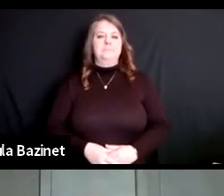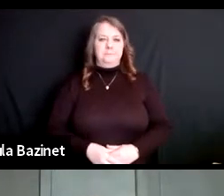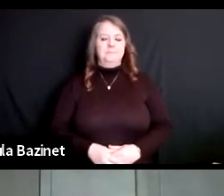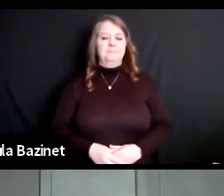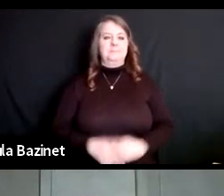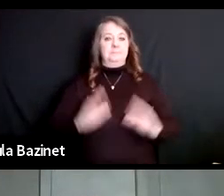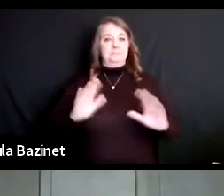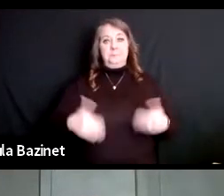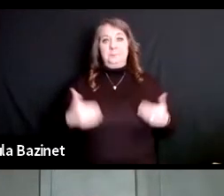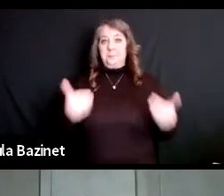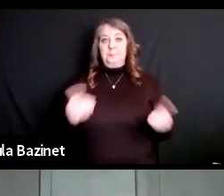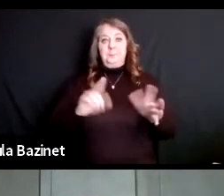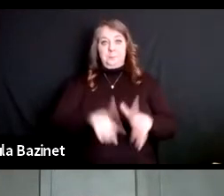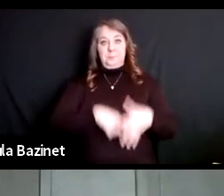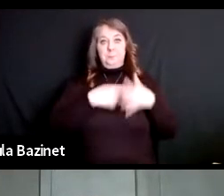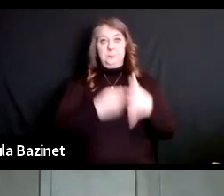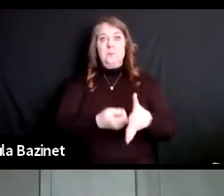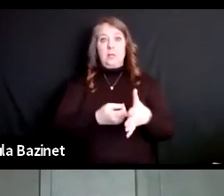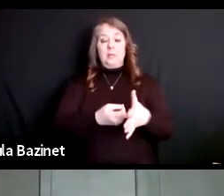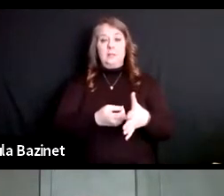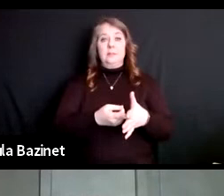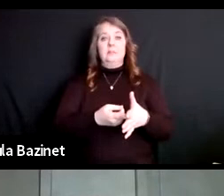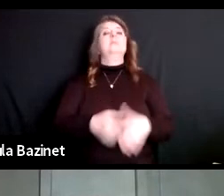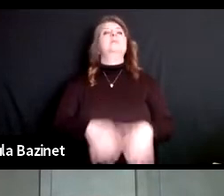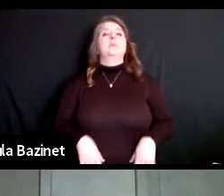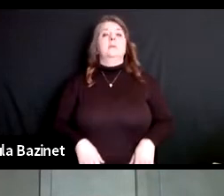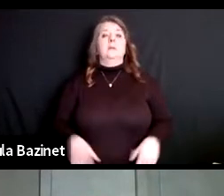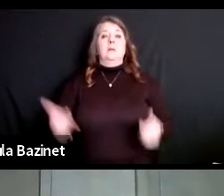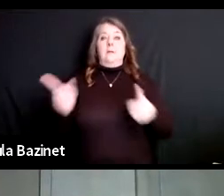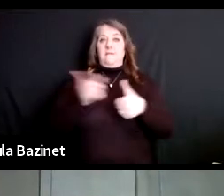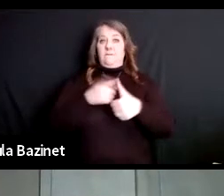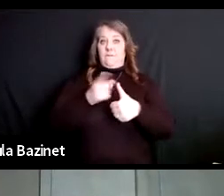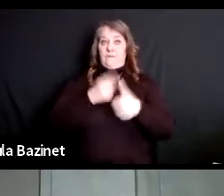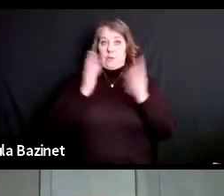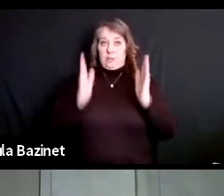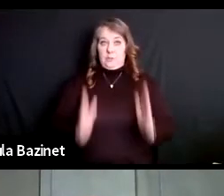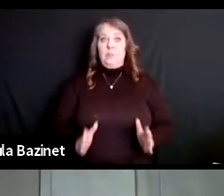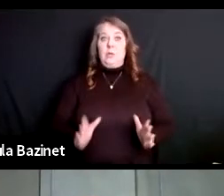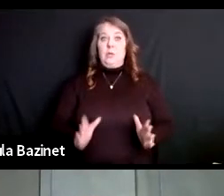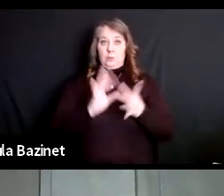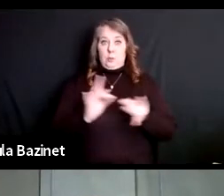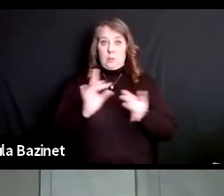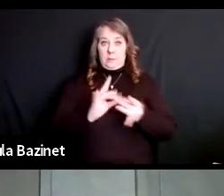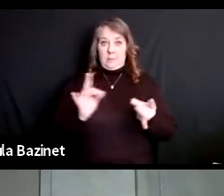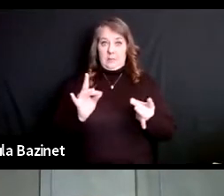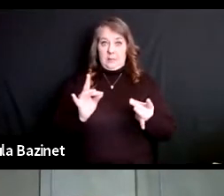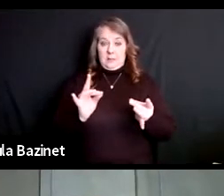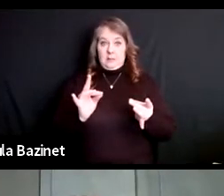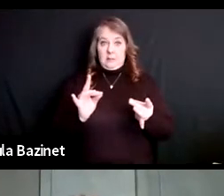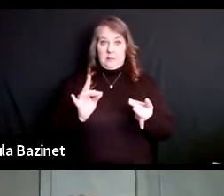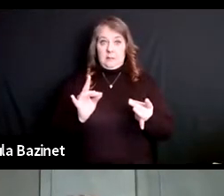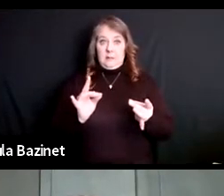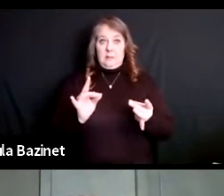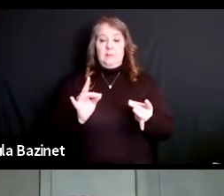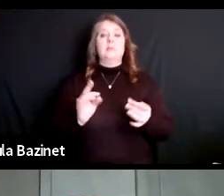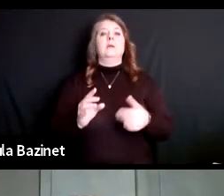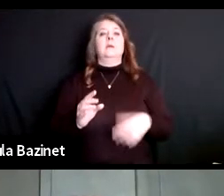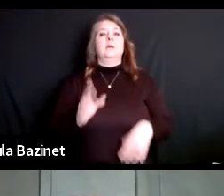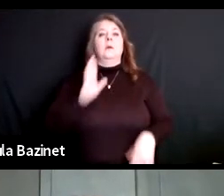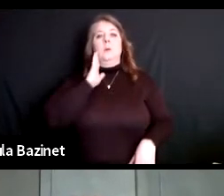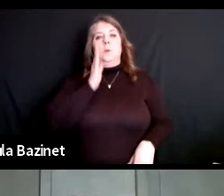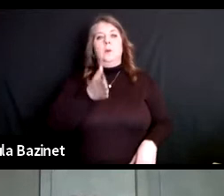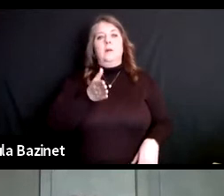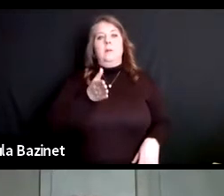and we will get started. So the first person to make a comment is going